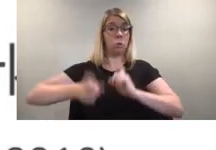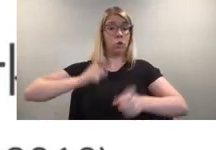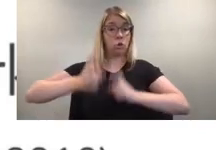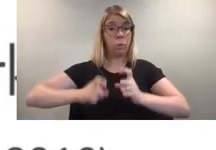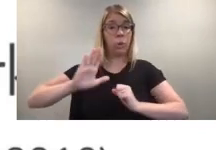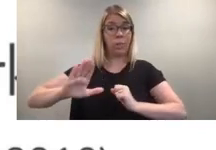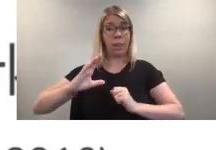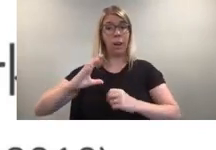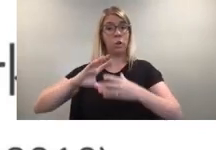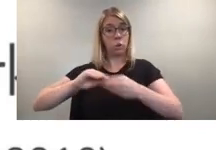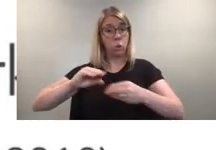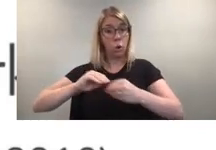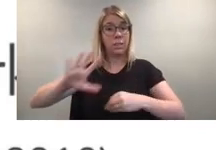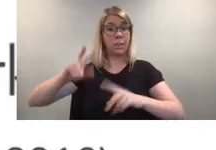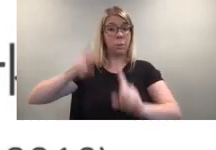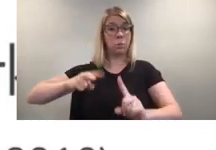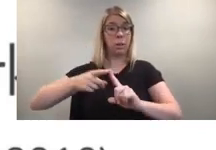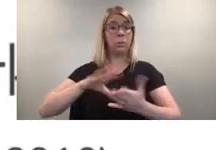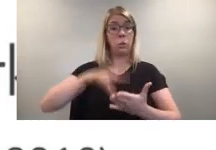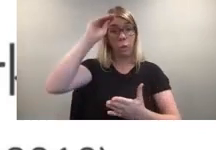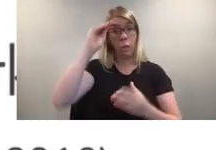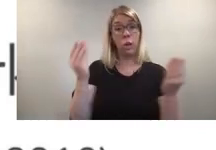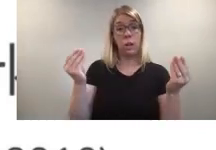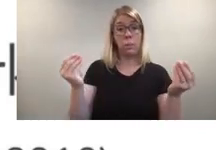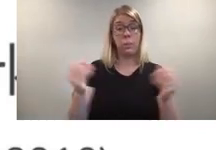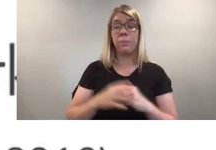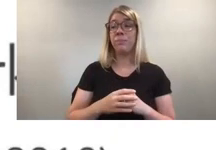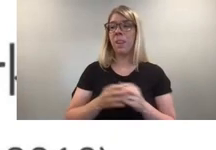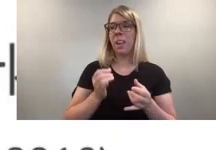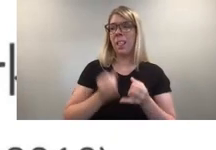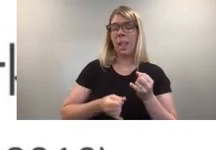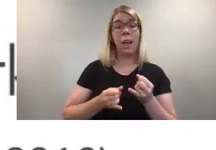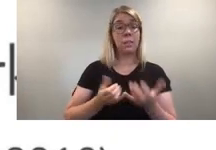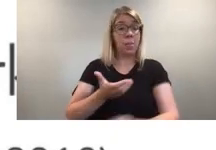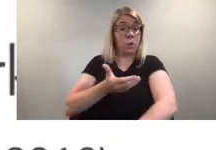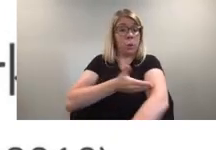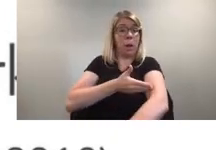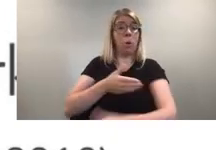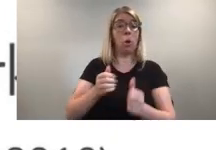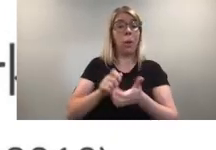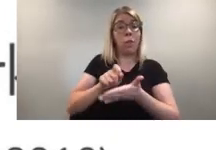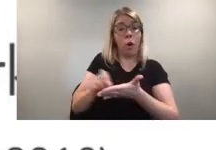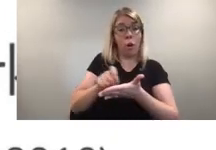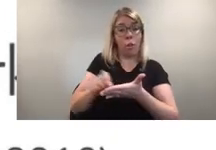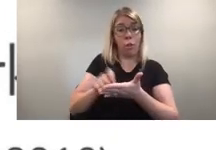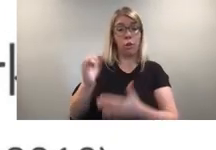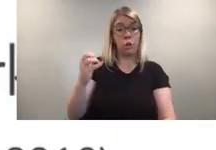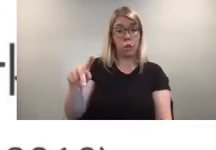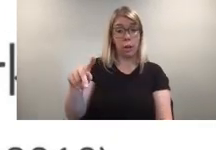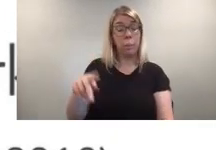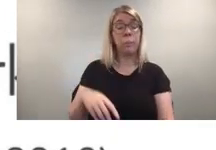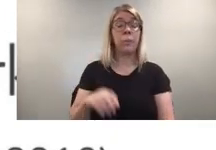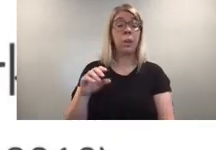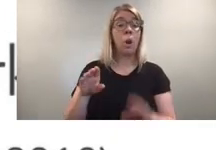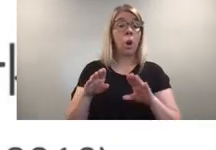materials. Finally, there is power in authorship and in construction of learning resources, and OpenPed suggests that it's